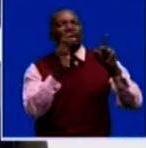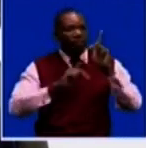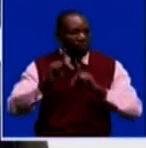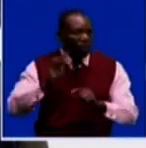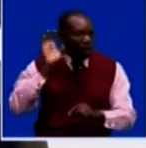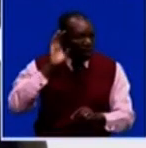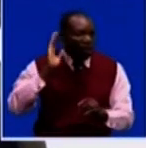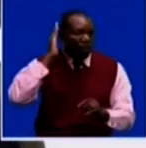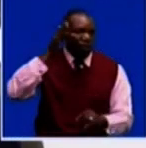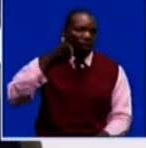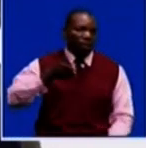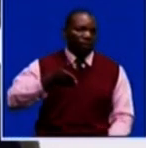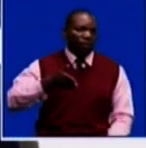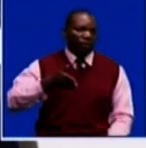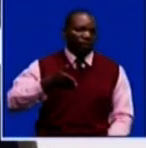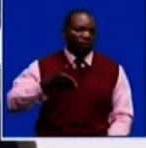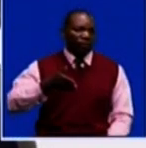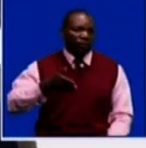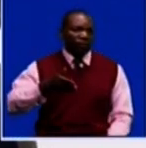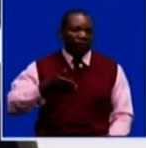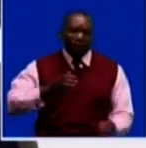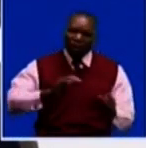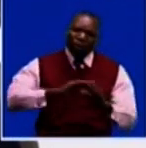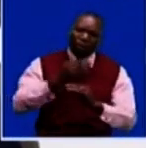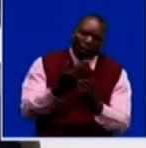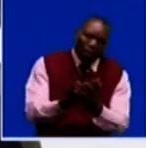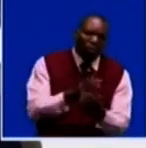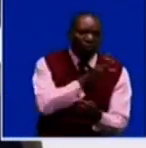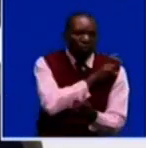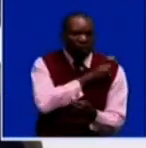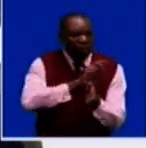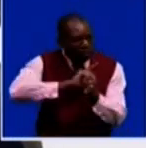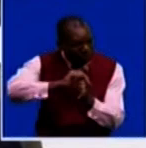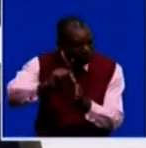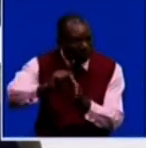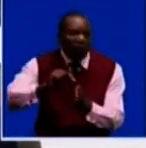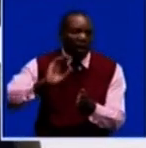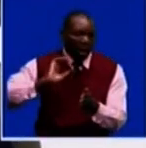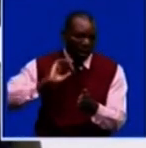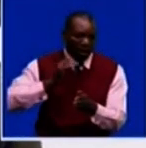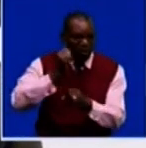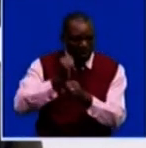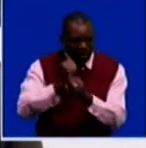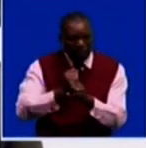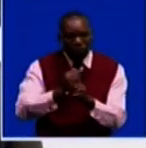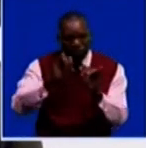our footprint on both the policing and professional landscape will live for posterity.